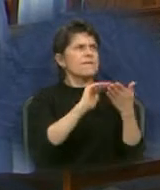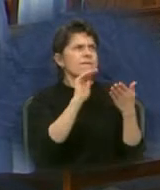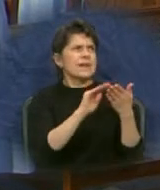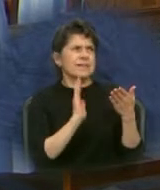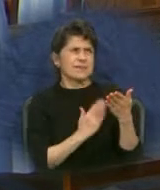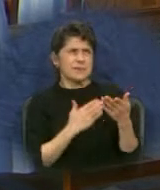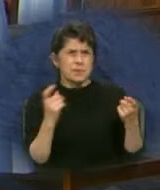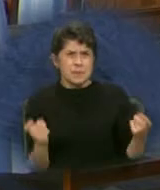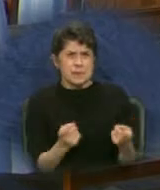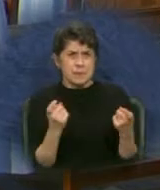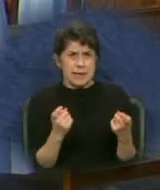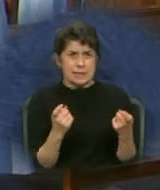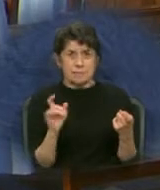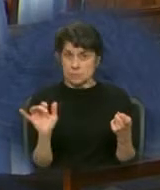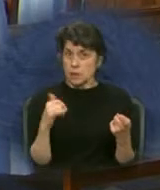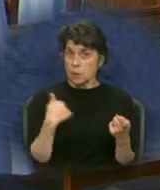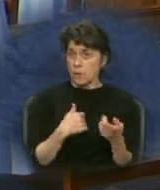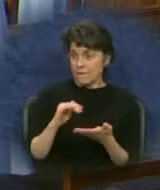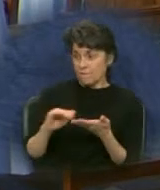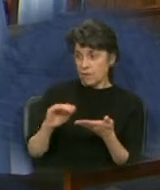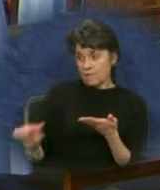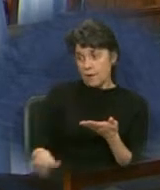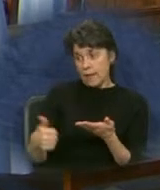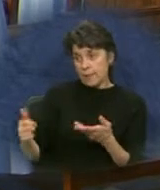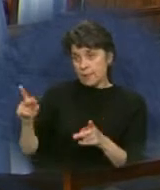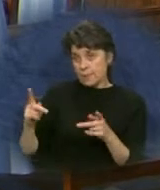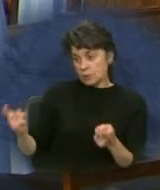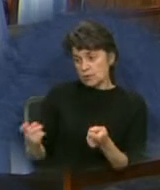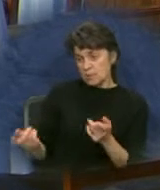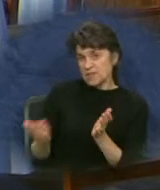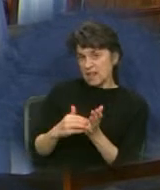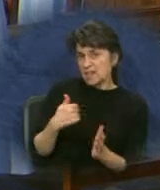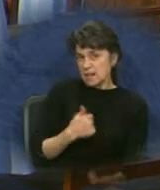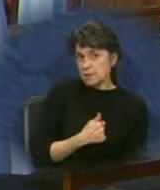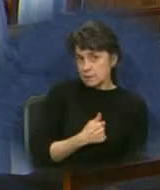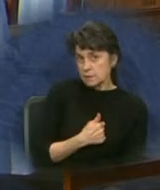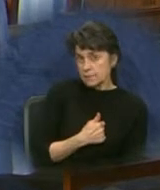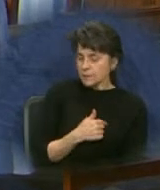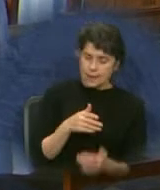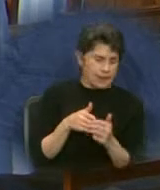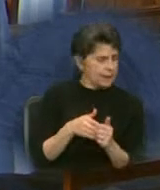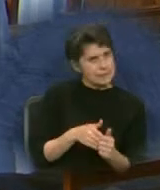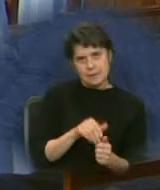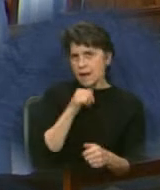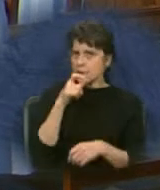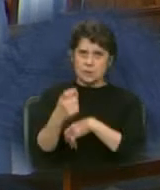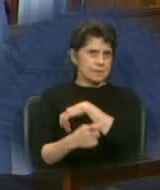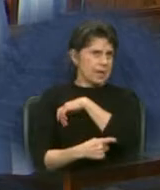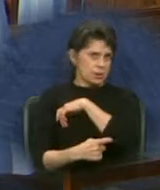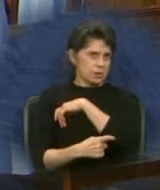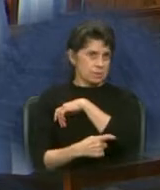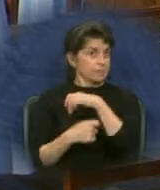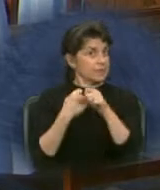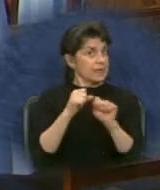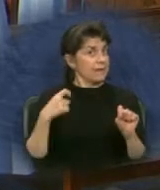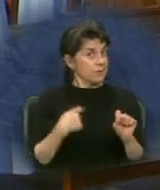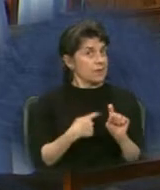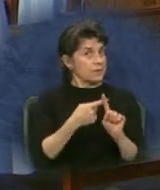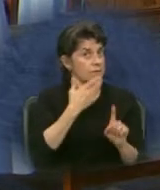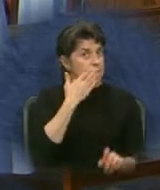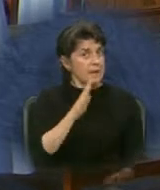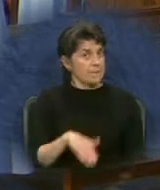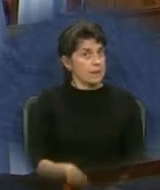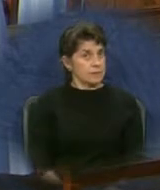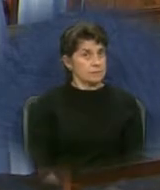our trespasses, as we forgive those who trespass against us. And lead us not into temptation, but deliver